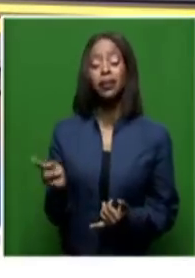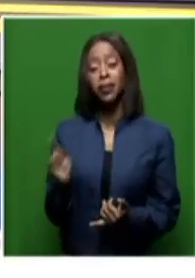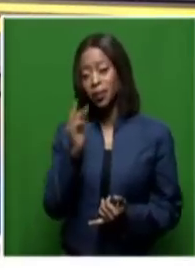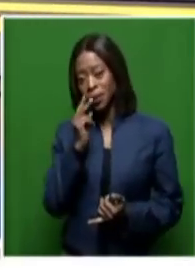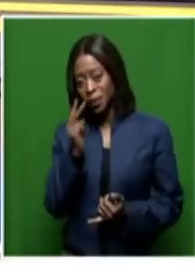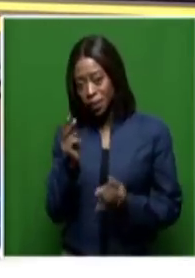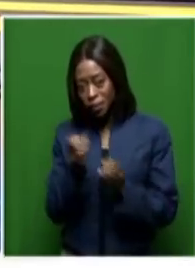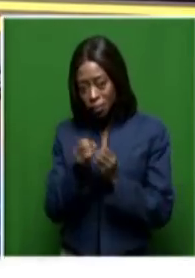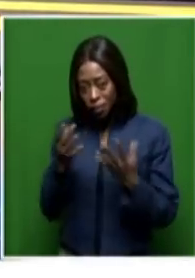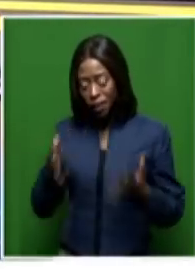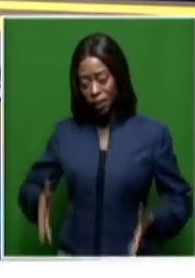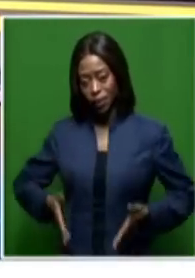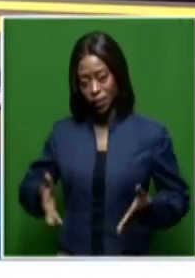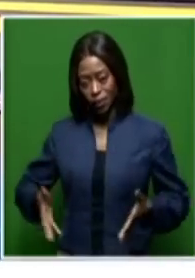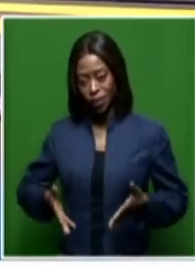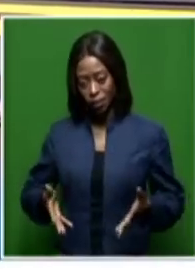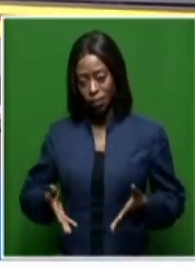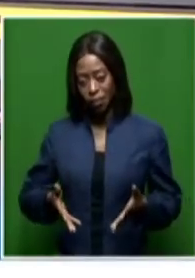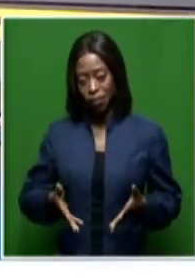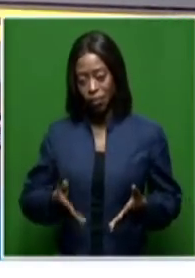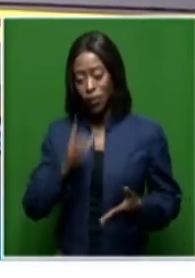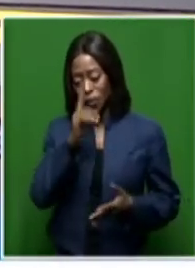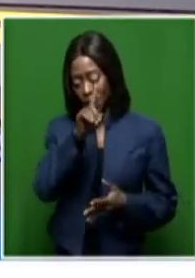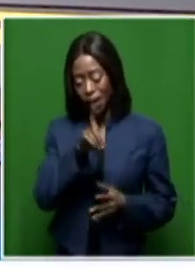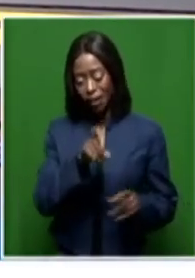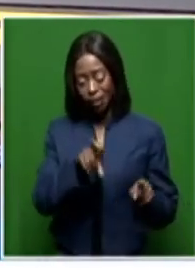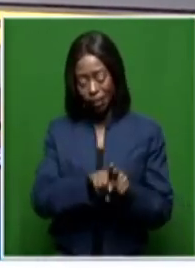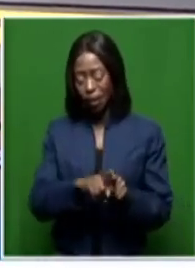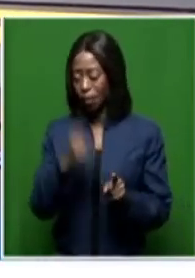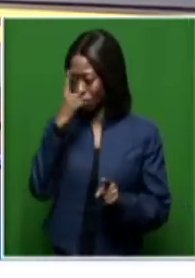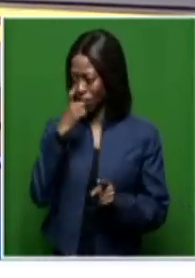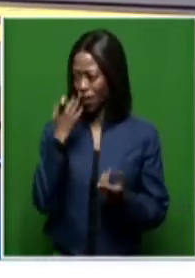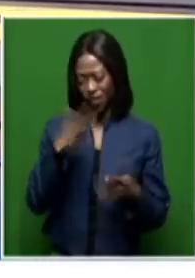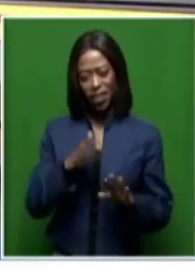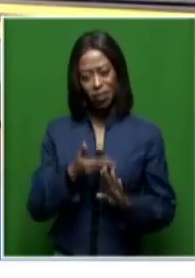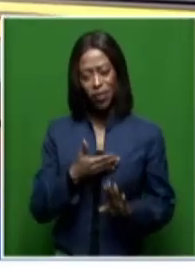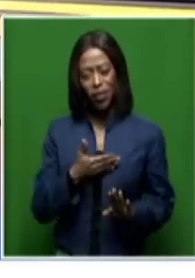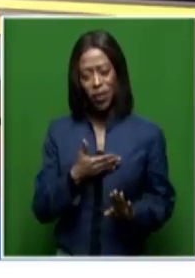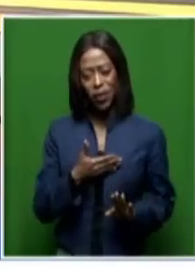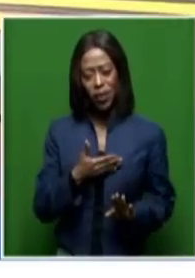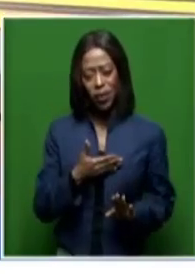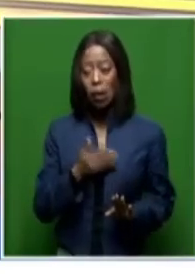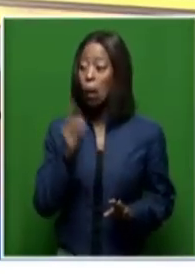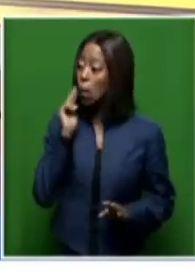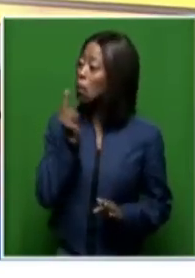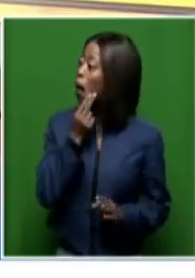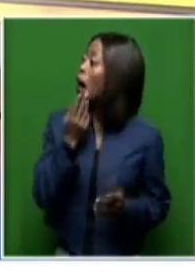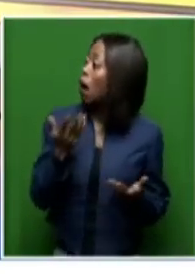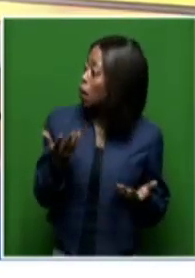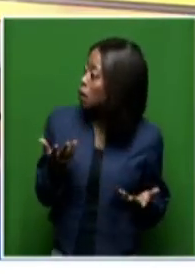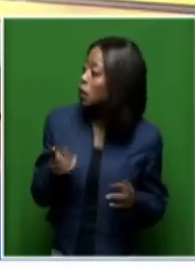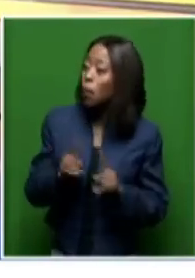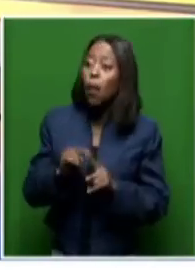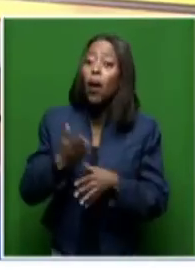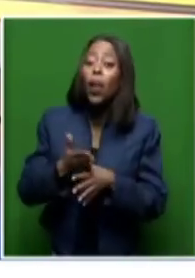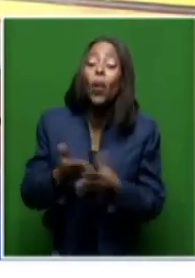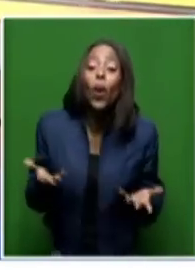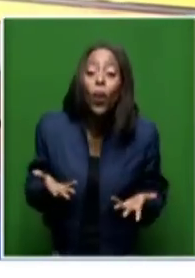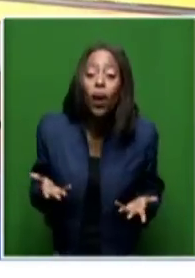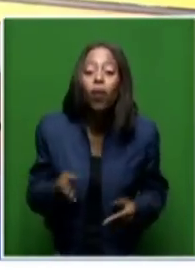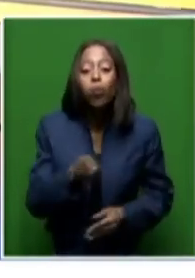these trains. So you are asking exactly the same question somebody was asking me. Nice trains, where are they operating? They are